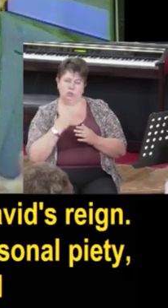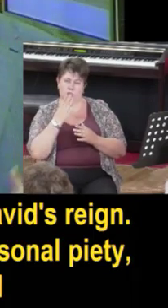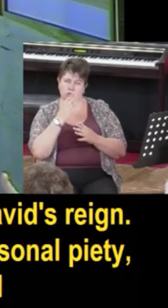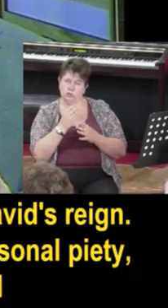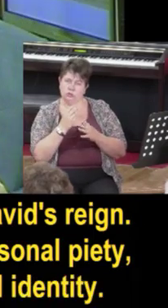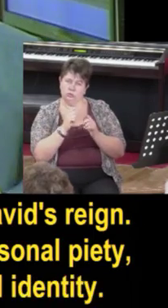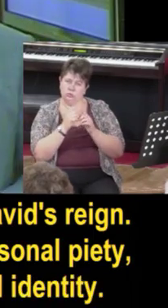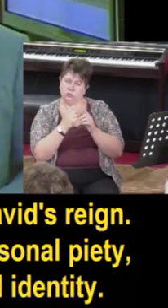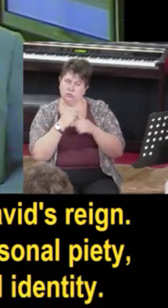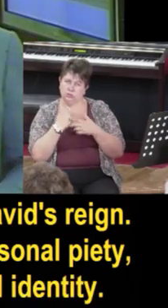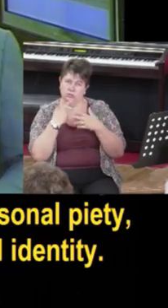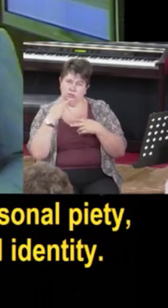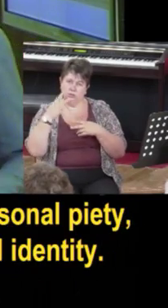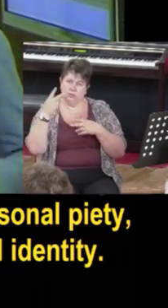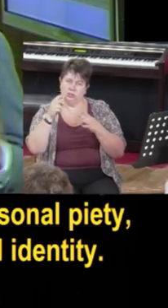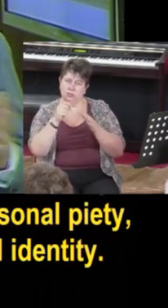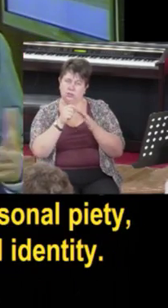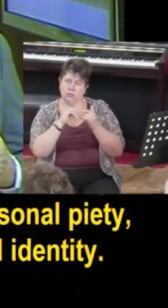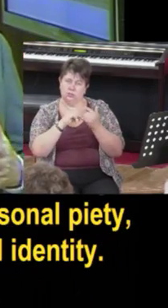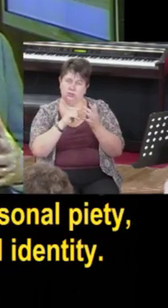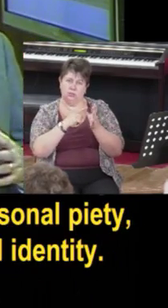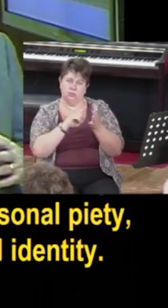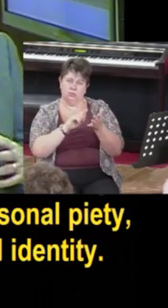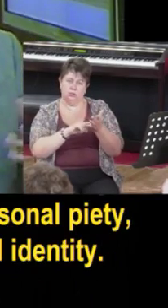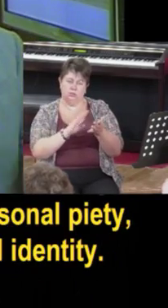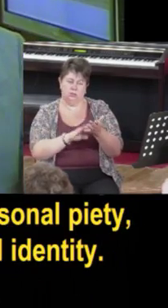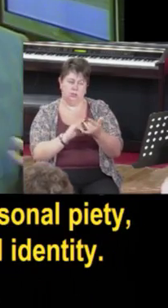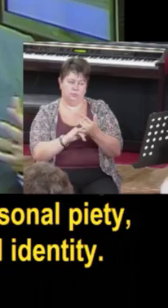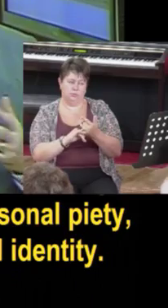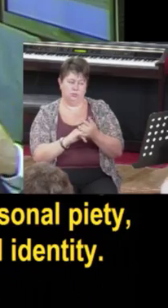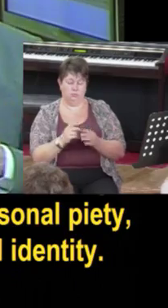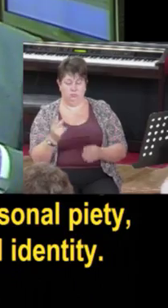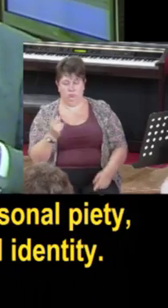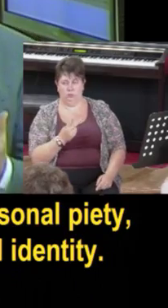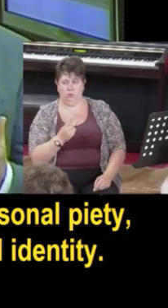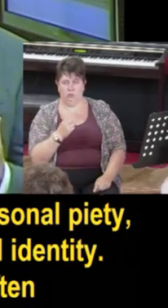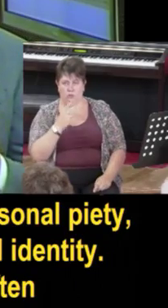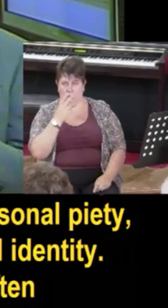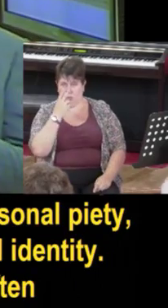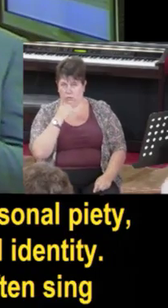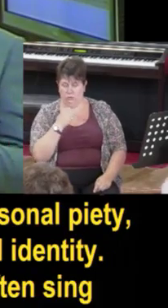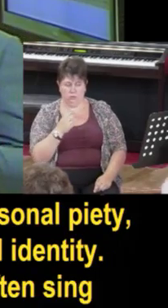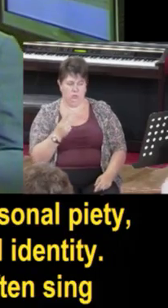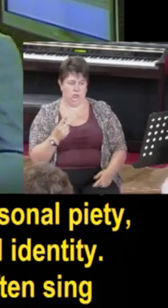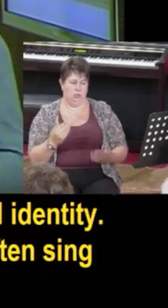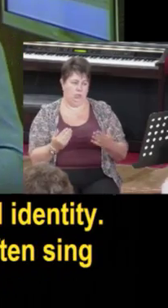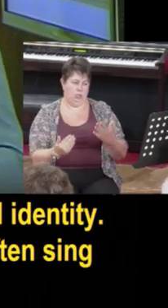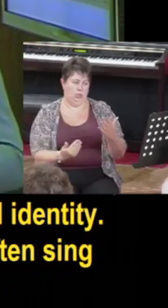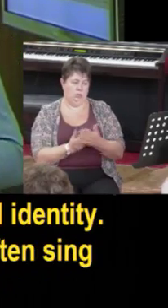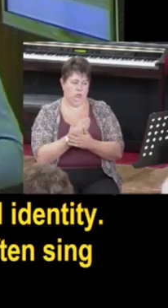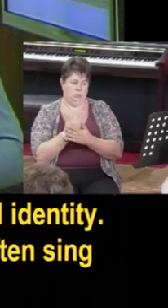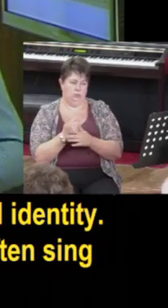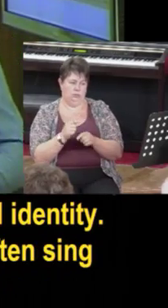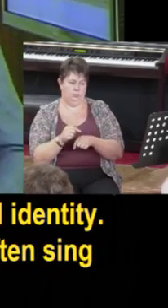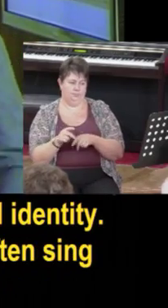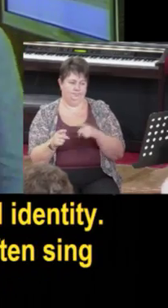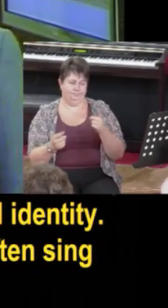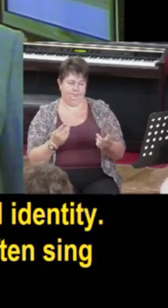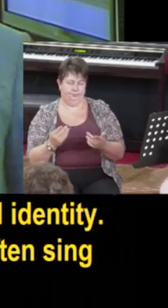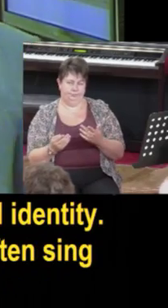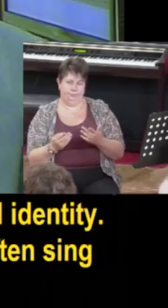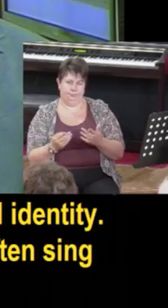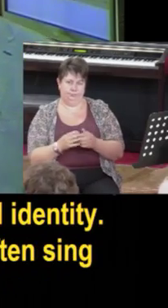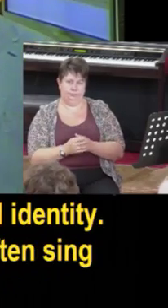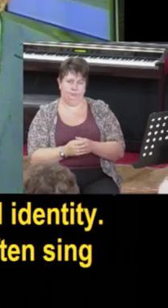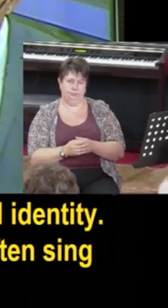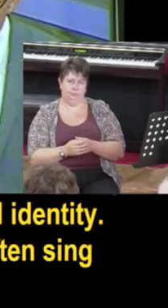the Psalms, and in different forms, both old from the Psalter and new from different compositions